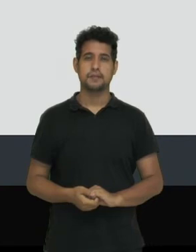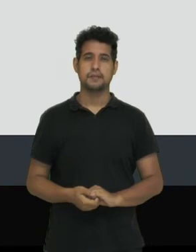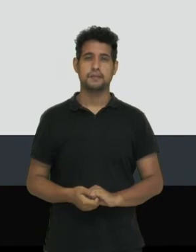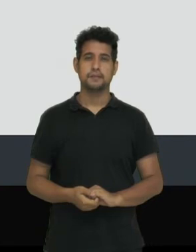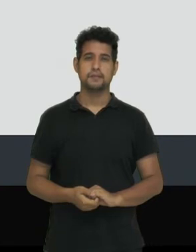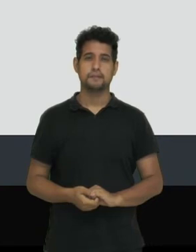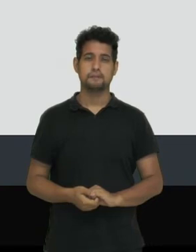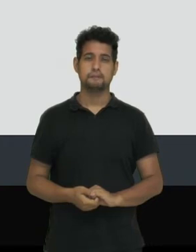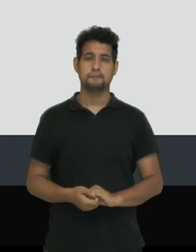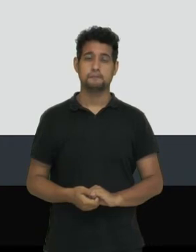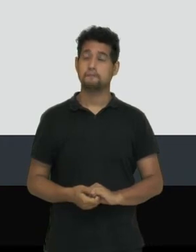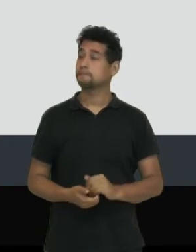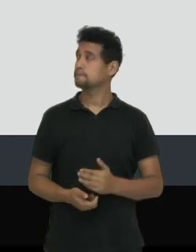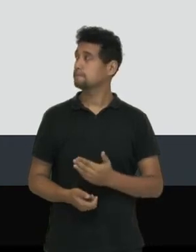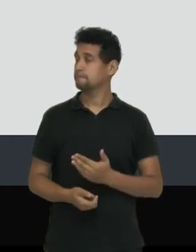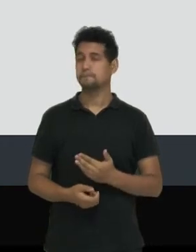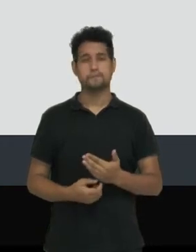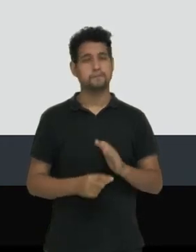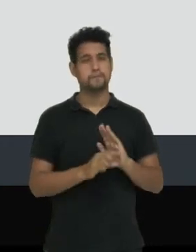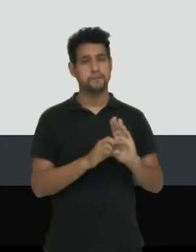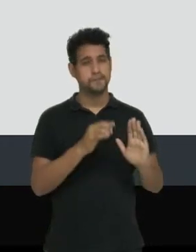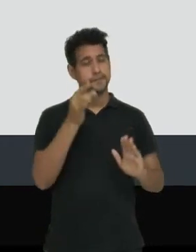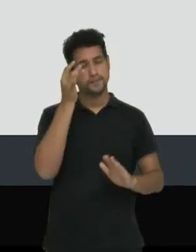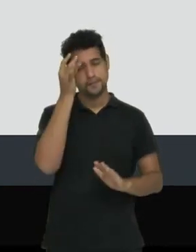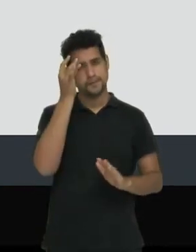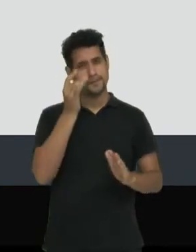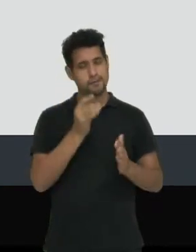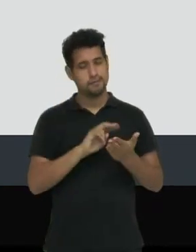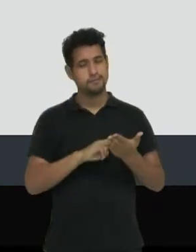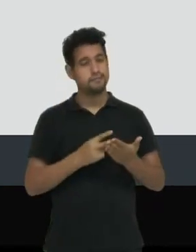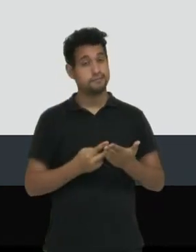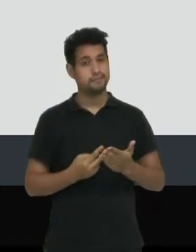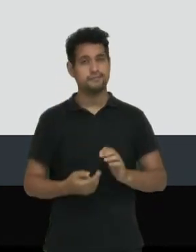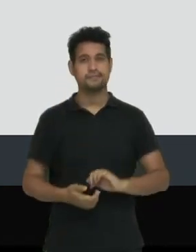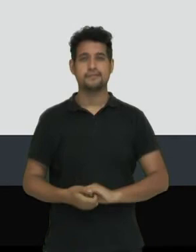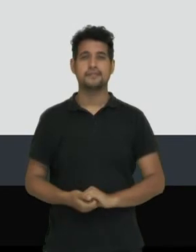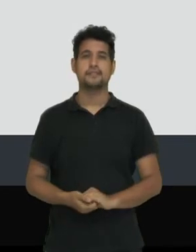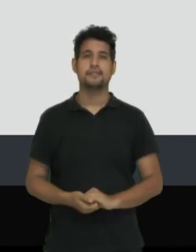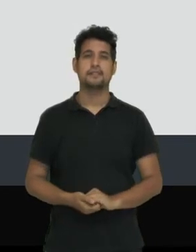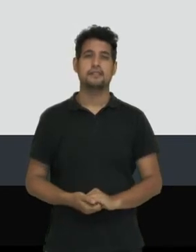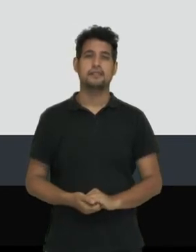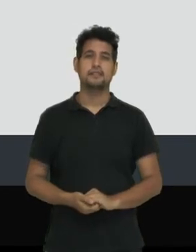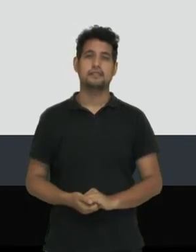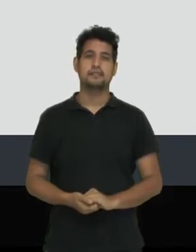Going to an exhibit. Going to an exhibit.